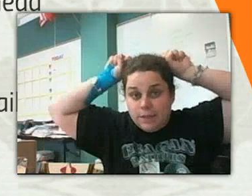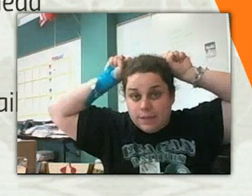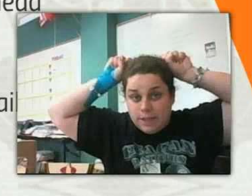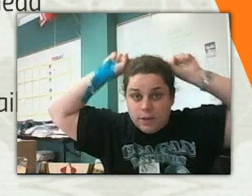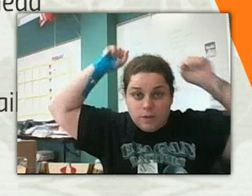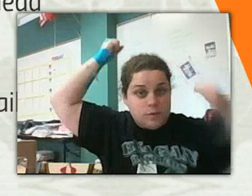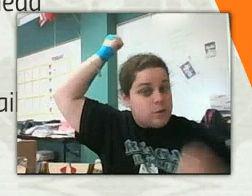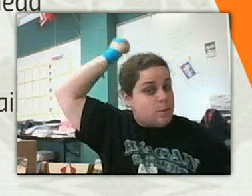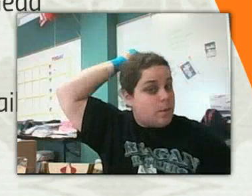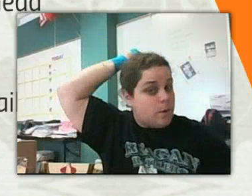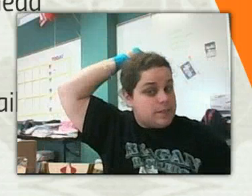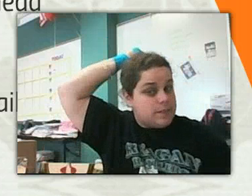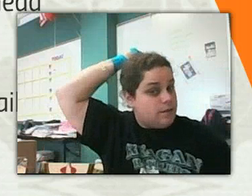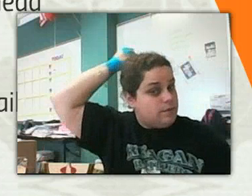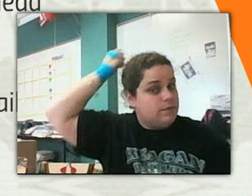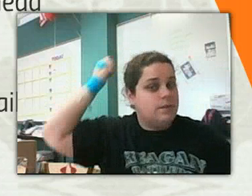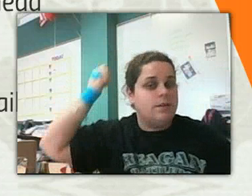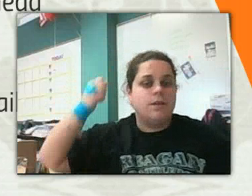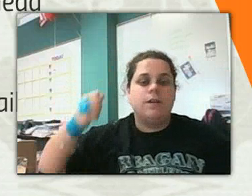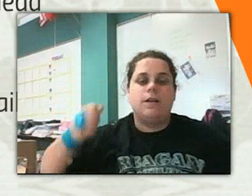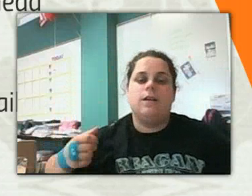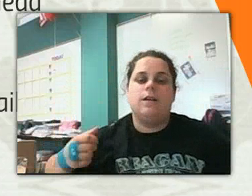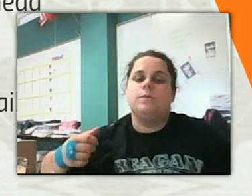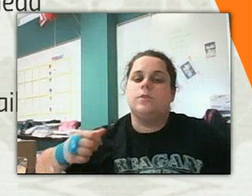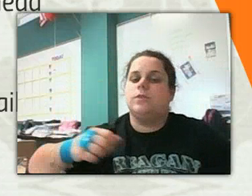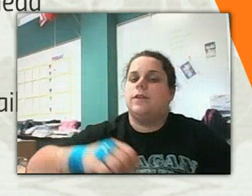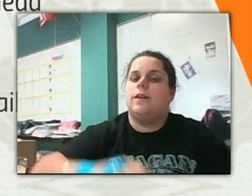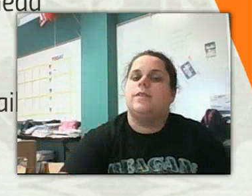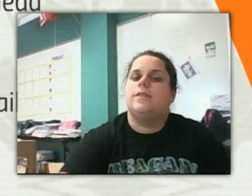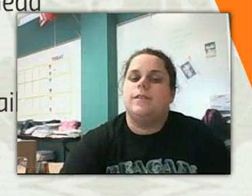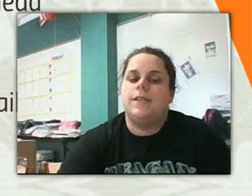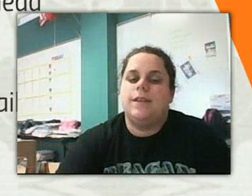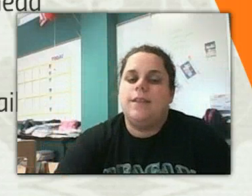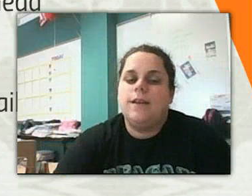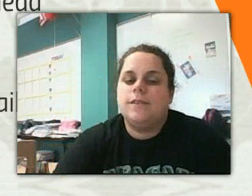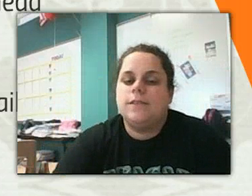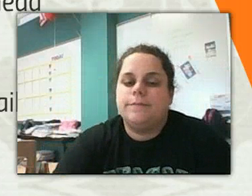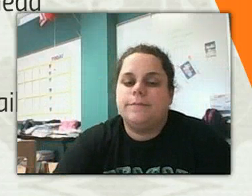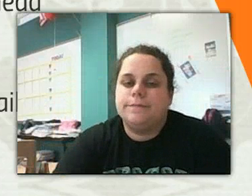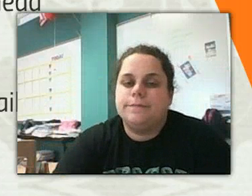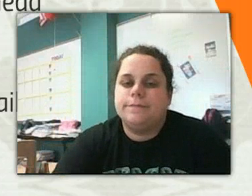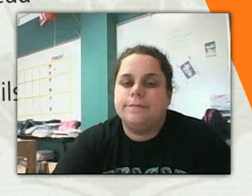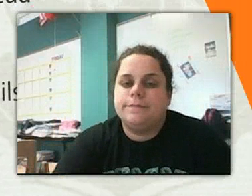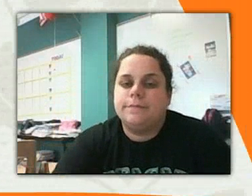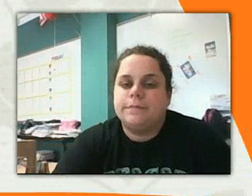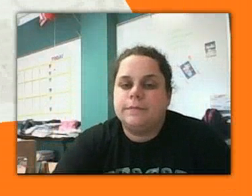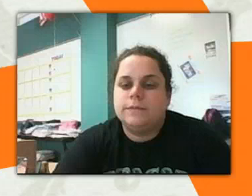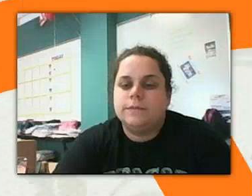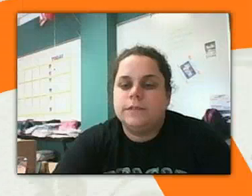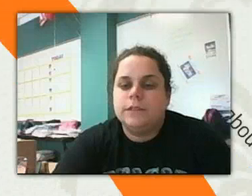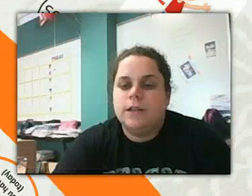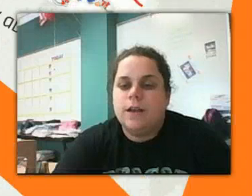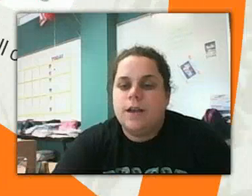represent pigtails or ponytail, certain hairstyles like that.